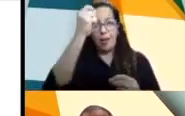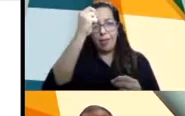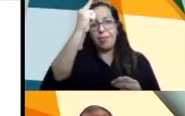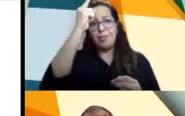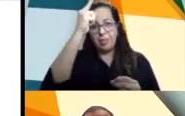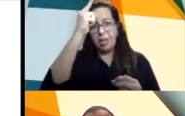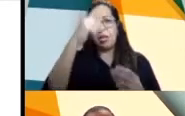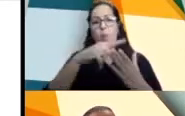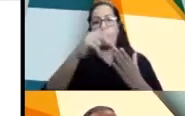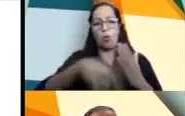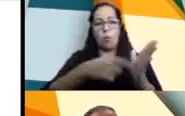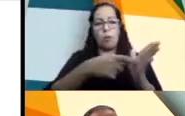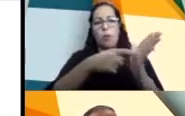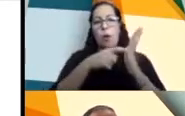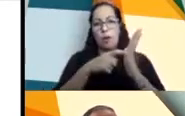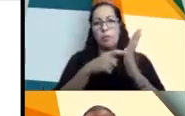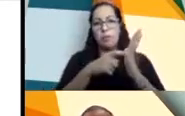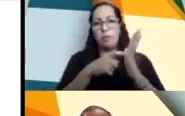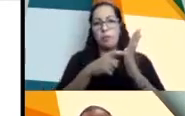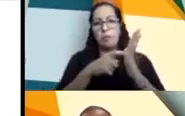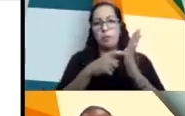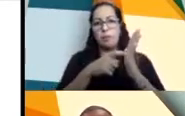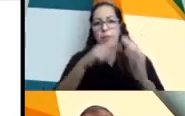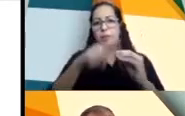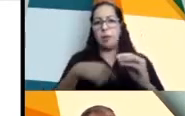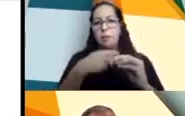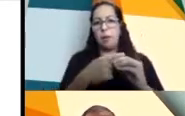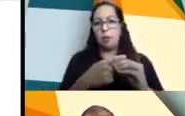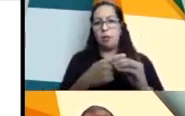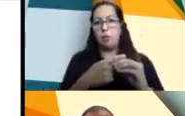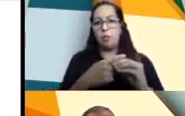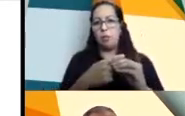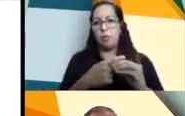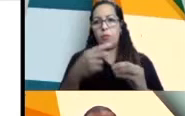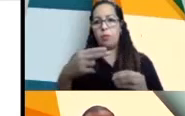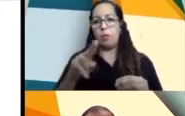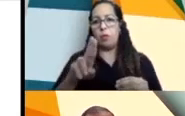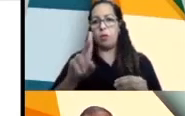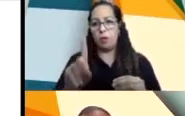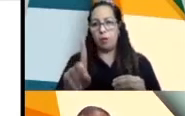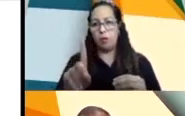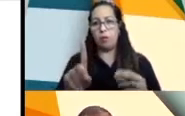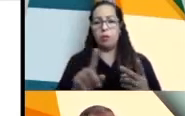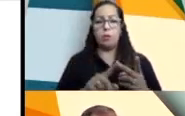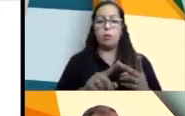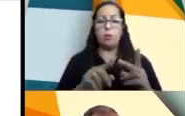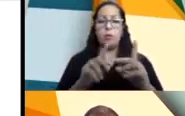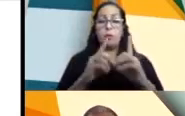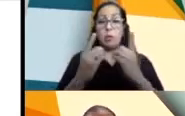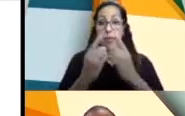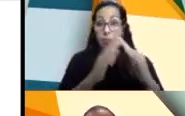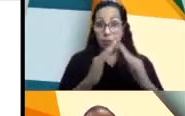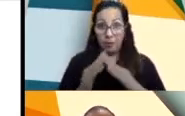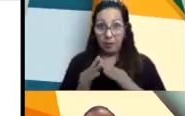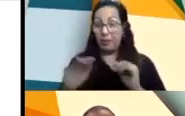program requirements in terms of requirement from HUD, requirement from Department of Housing. So it's